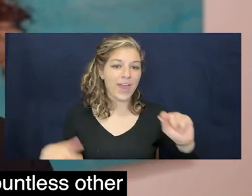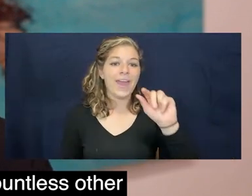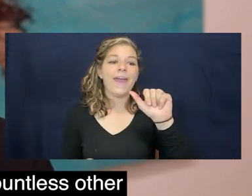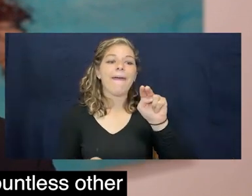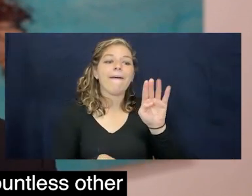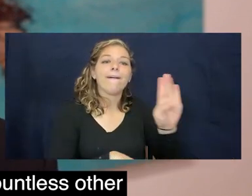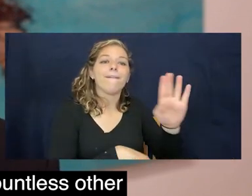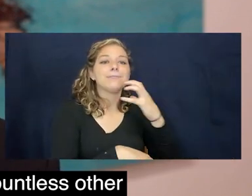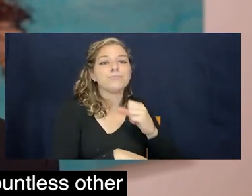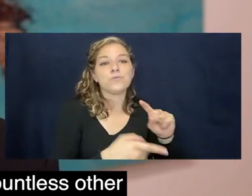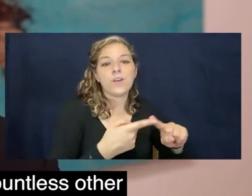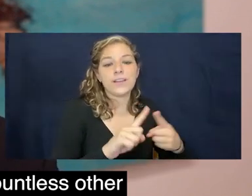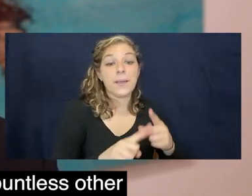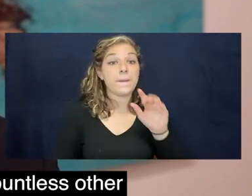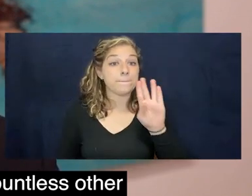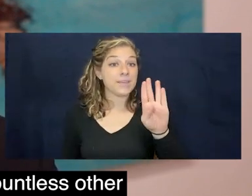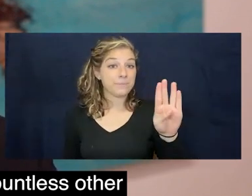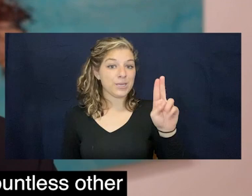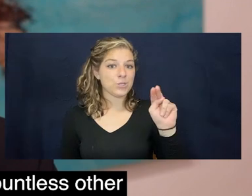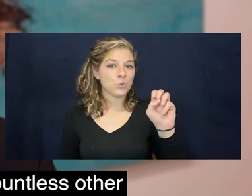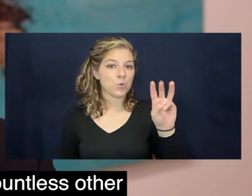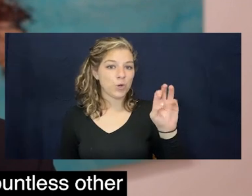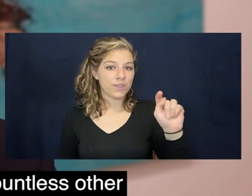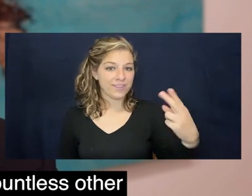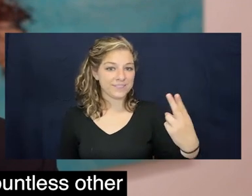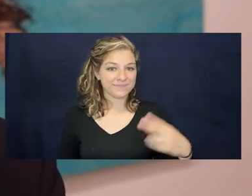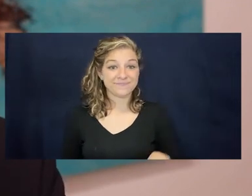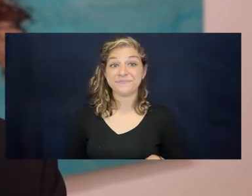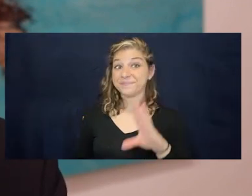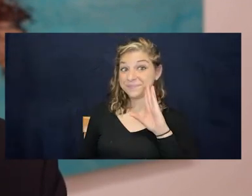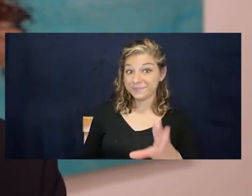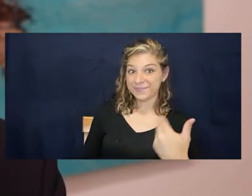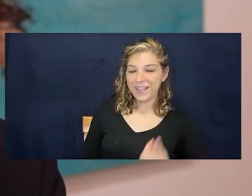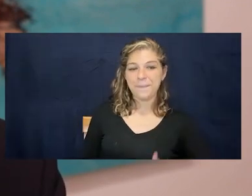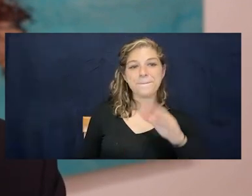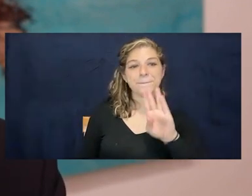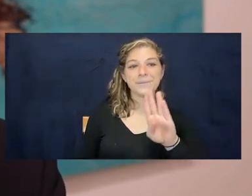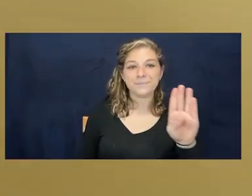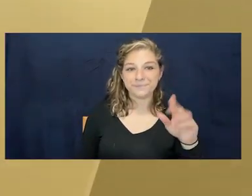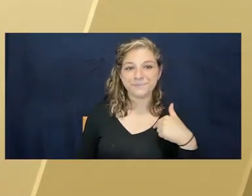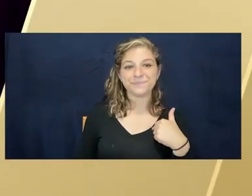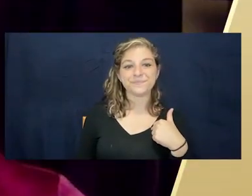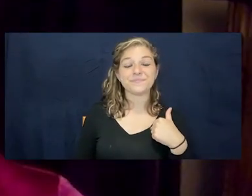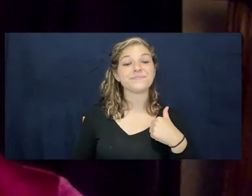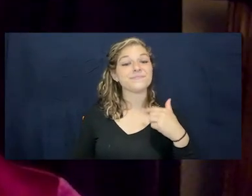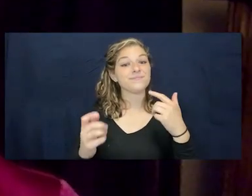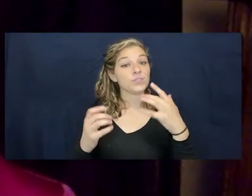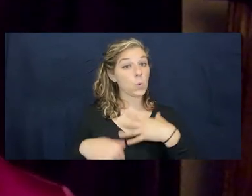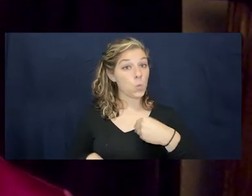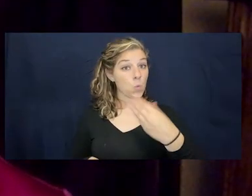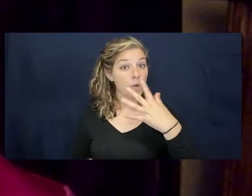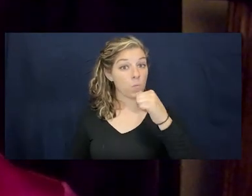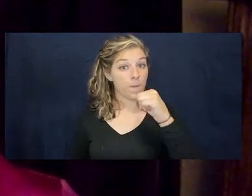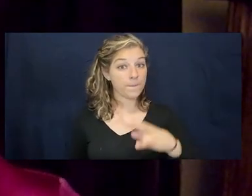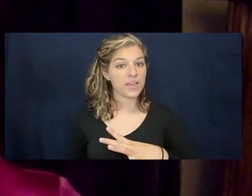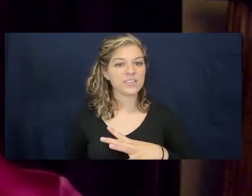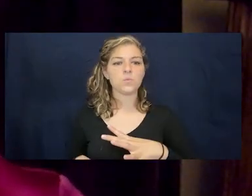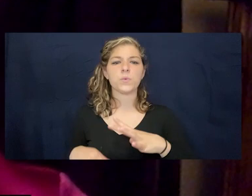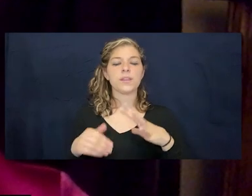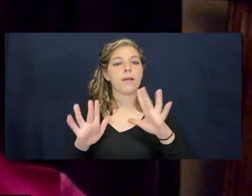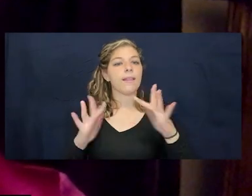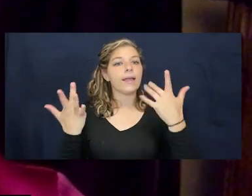other awards and accolades, and Annie's dear friend, Bibi Neuwirth. Hi, I'm Bibi